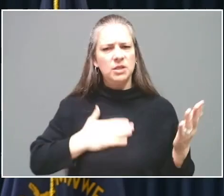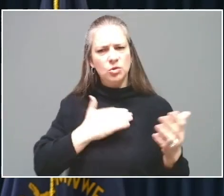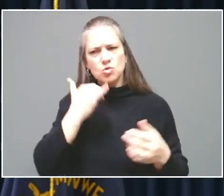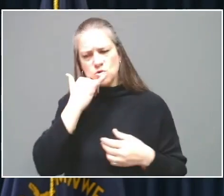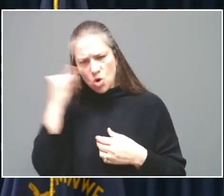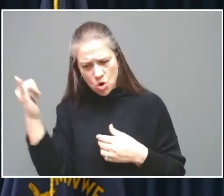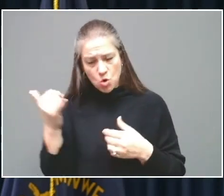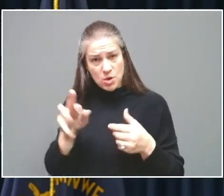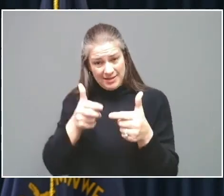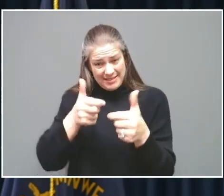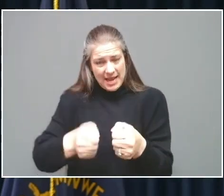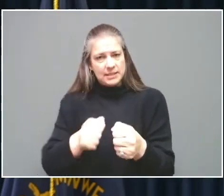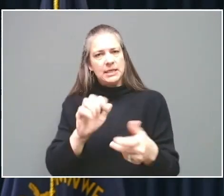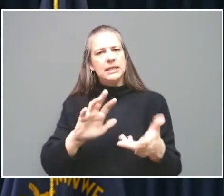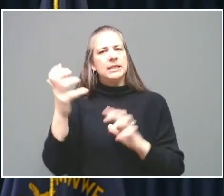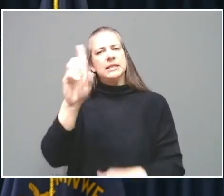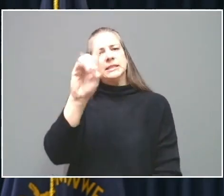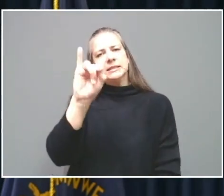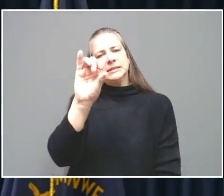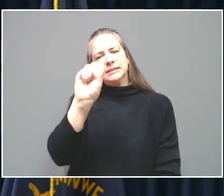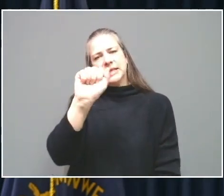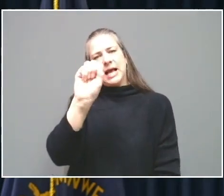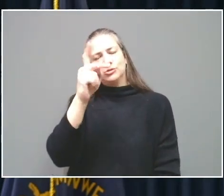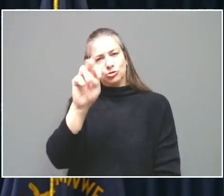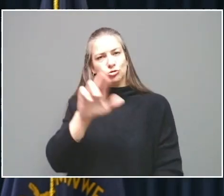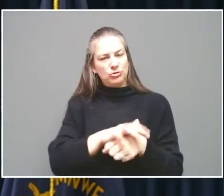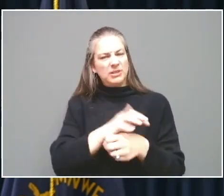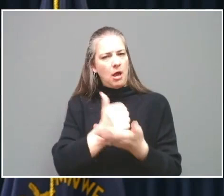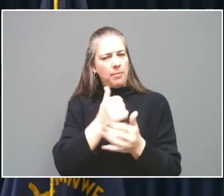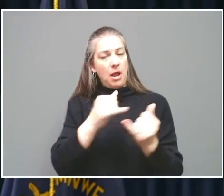Disaster Distress Helpline. That's